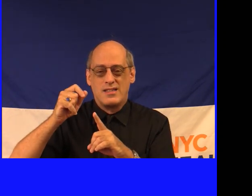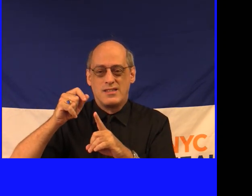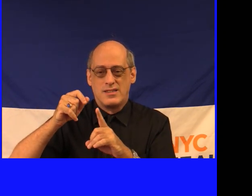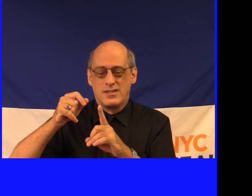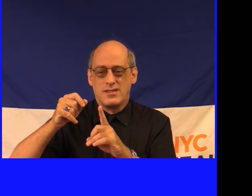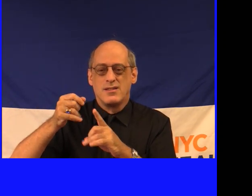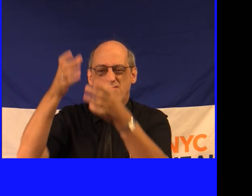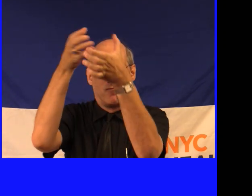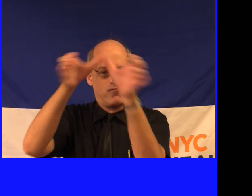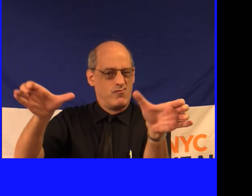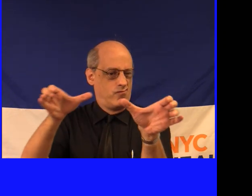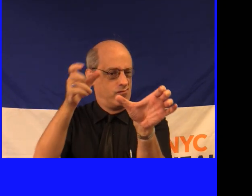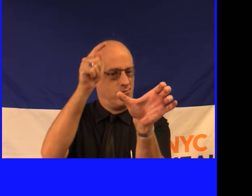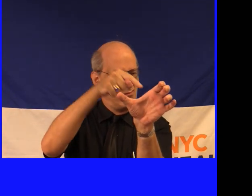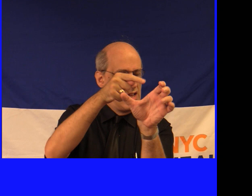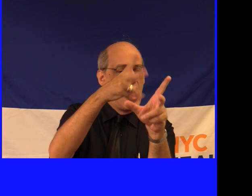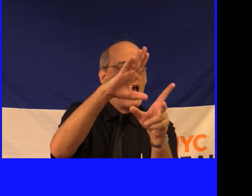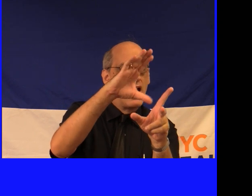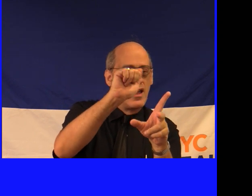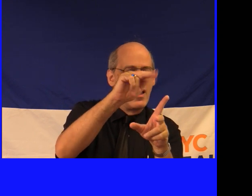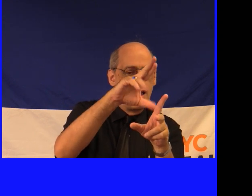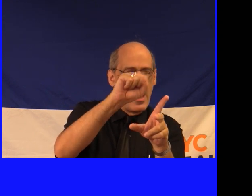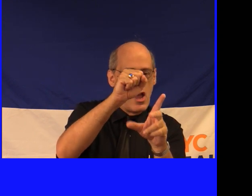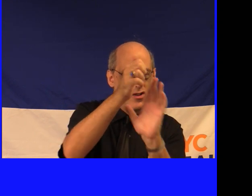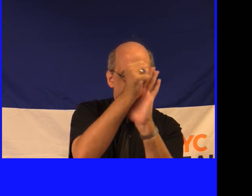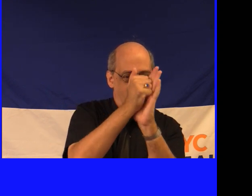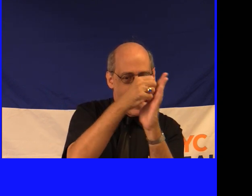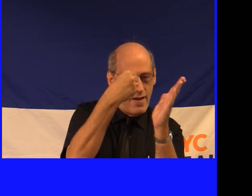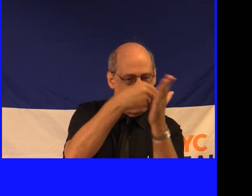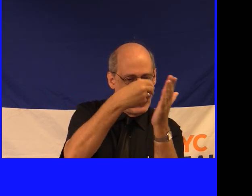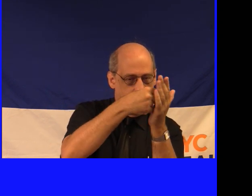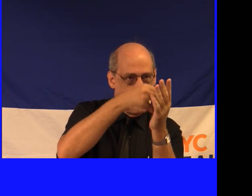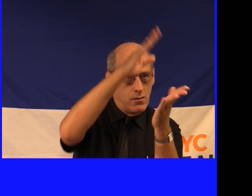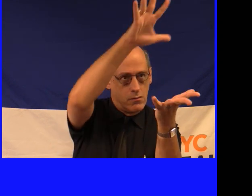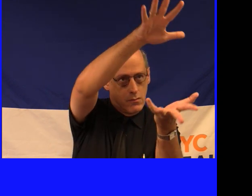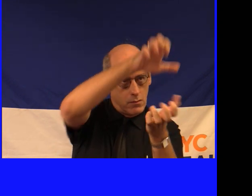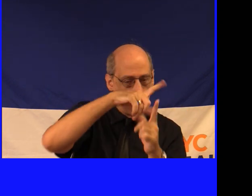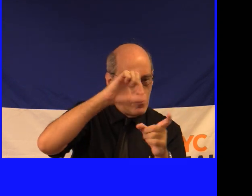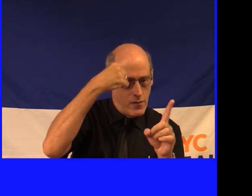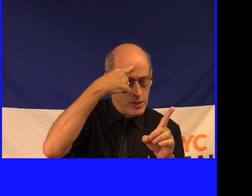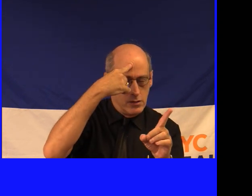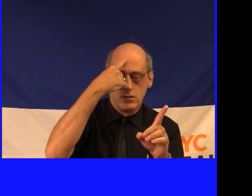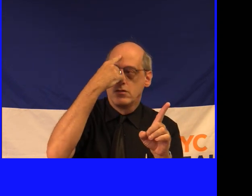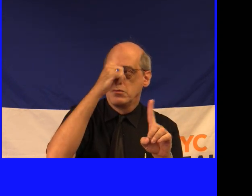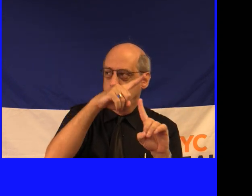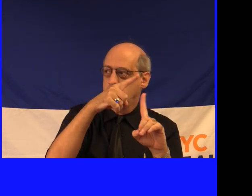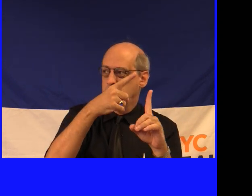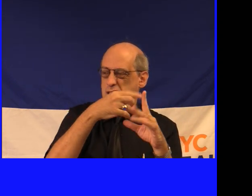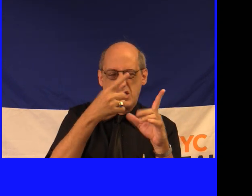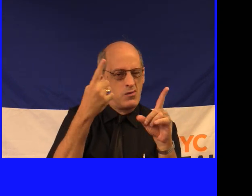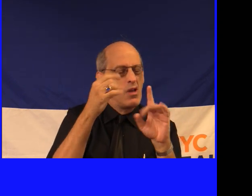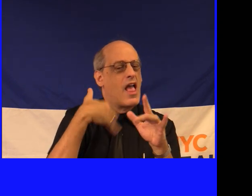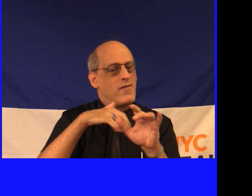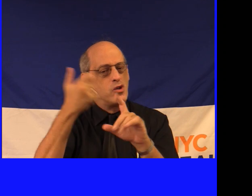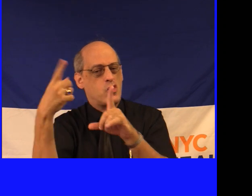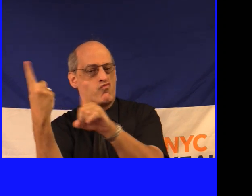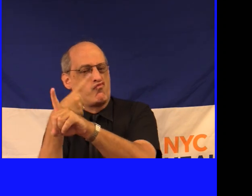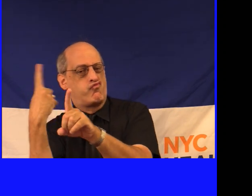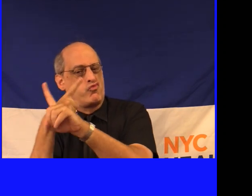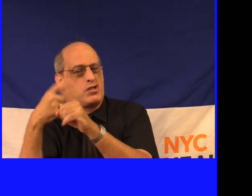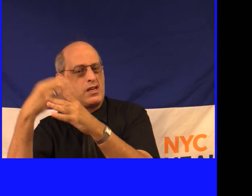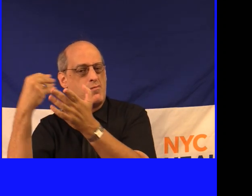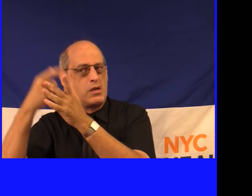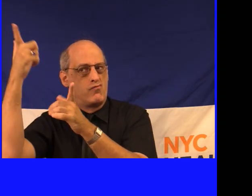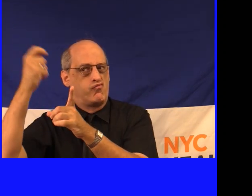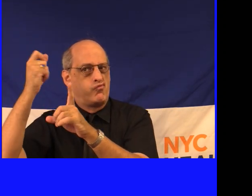two sections. One is the CARES Act funding, which we're completing our testing, and the other is, I would say, the routine grants dollars that you